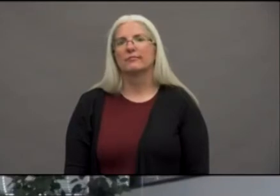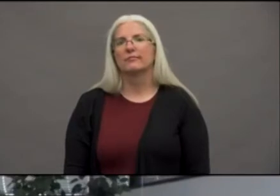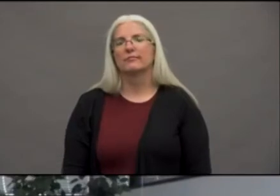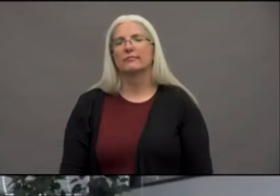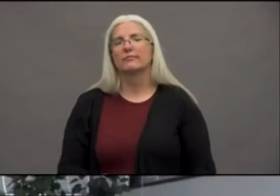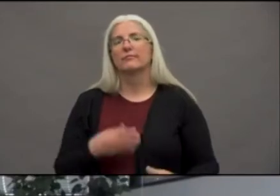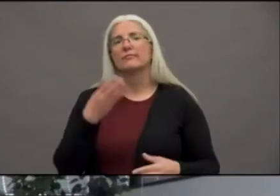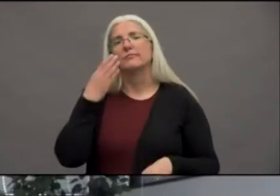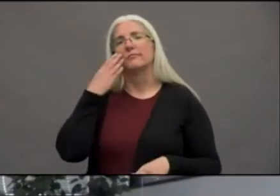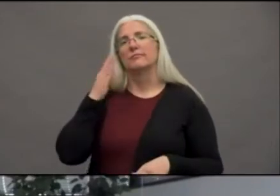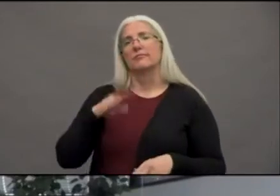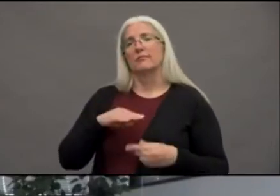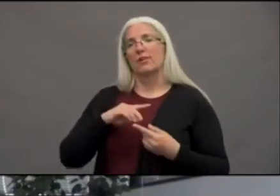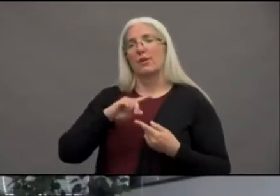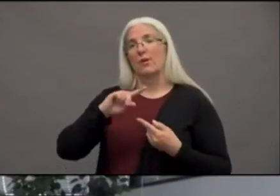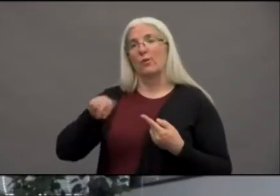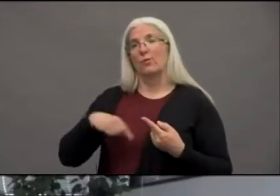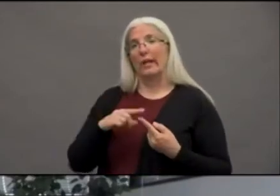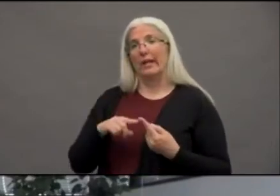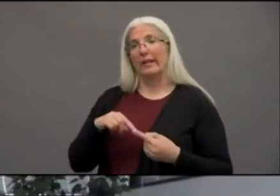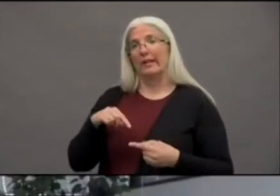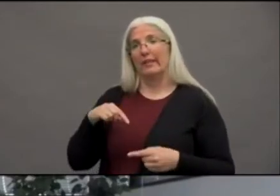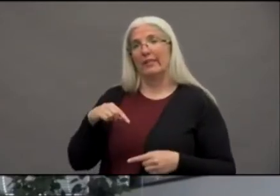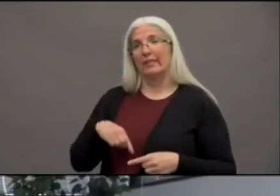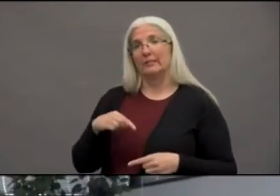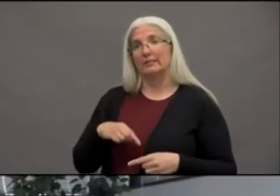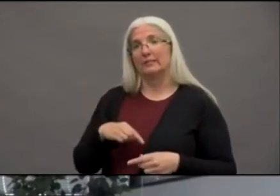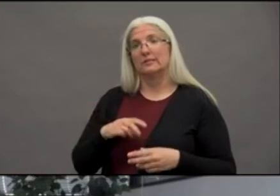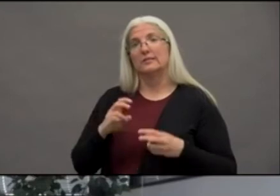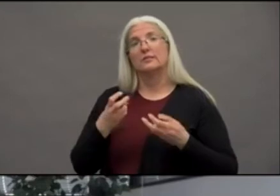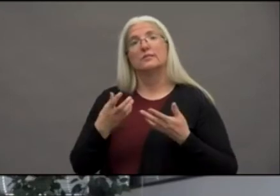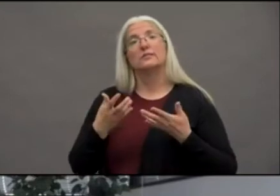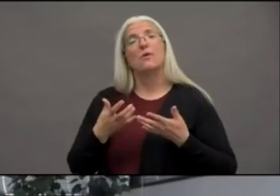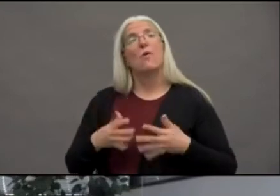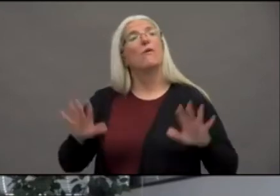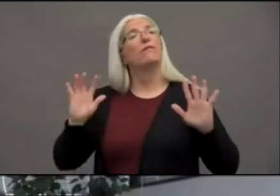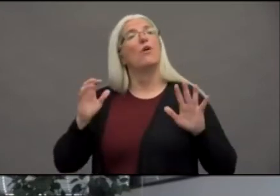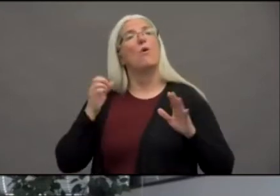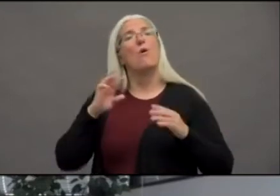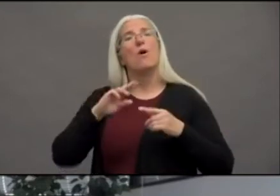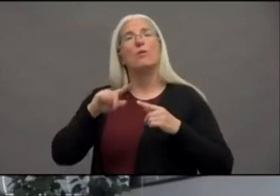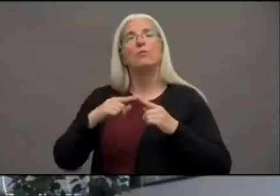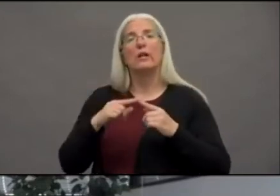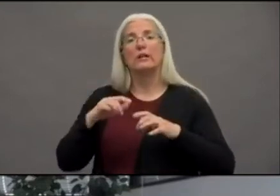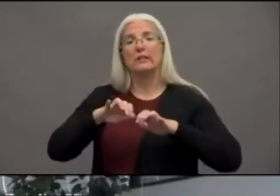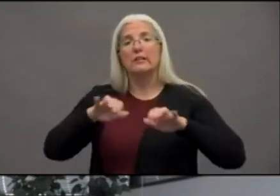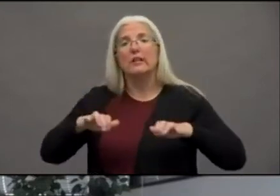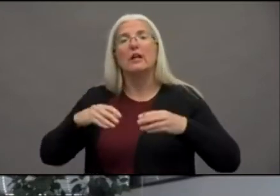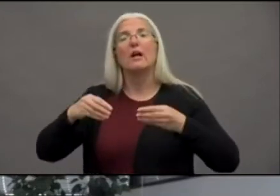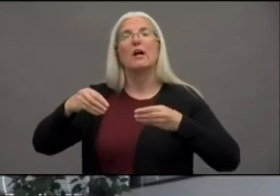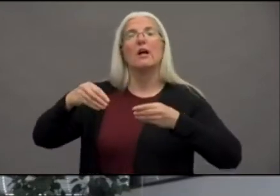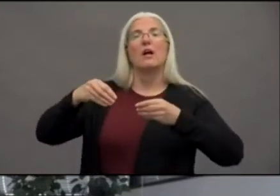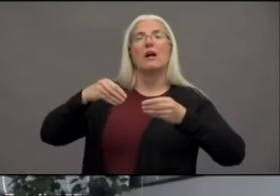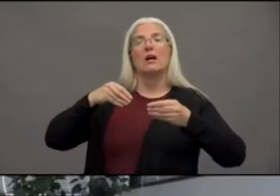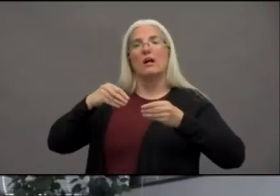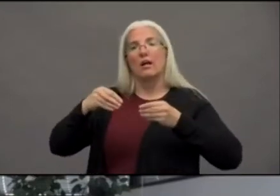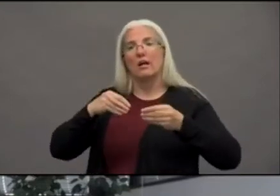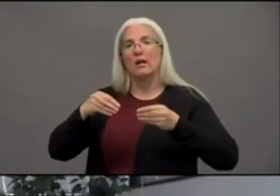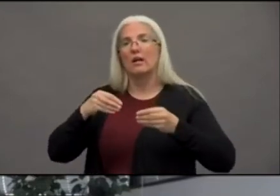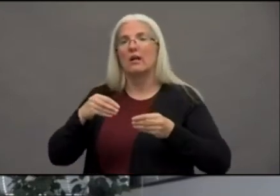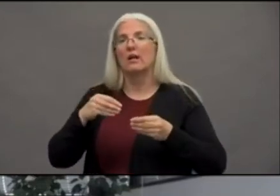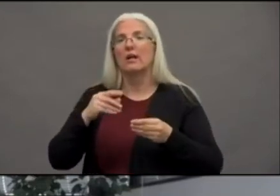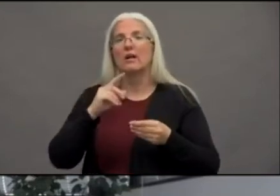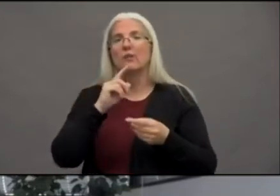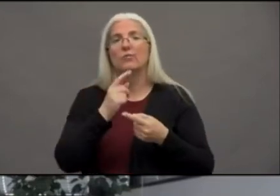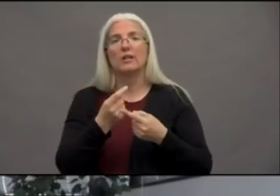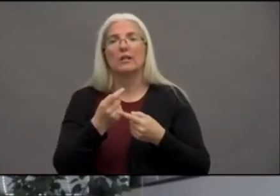over, or the regulations are relaxed a little bit? The least important. The least important thing. It's